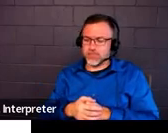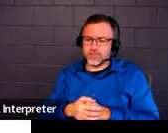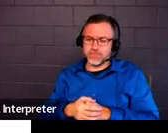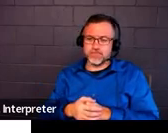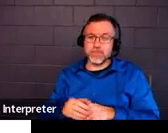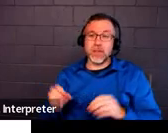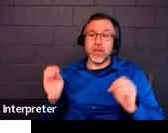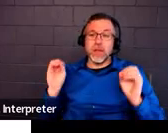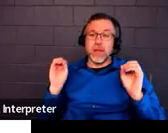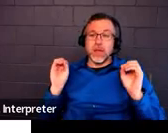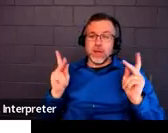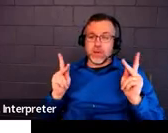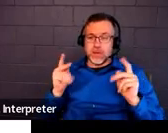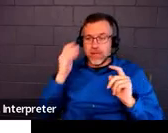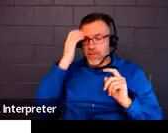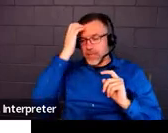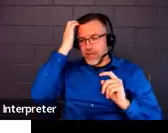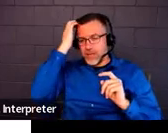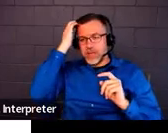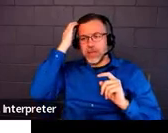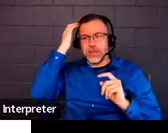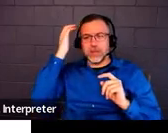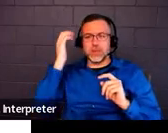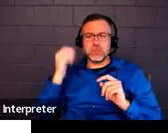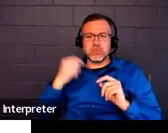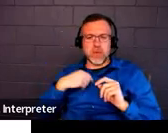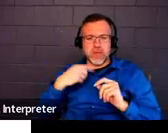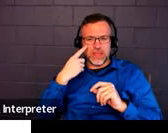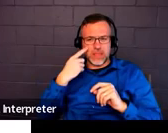Awesome. All right. So